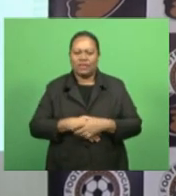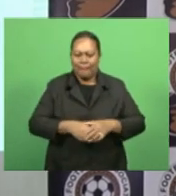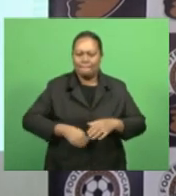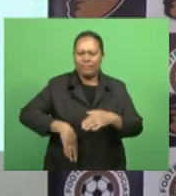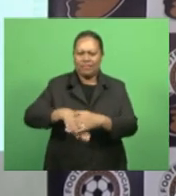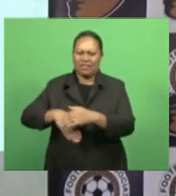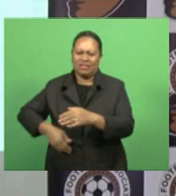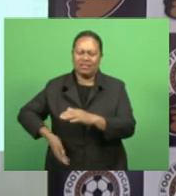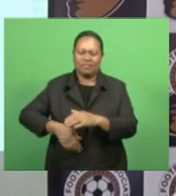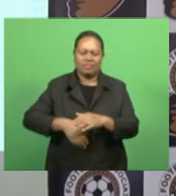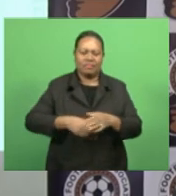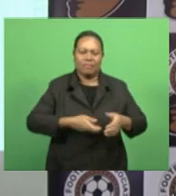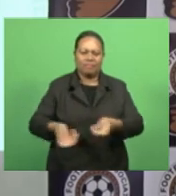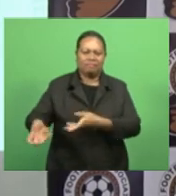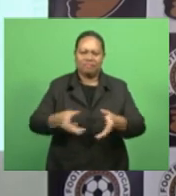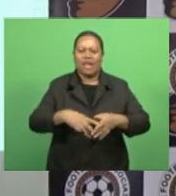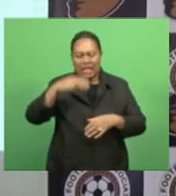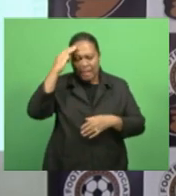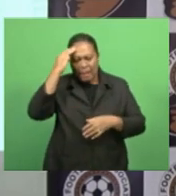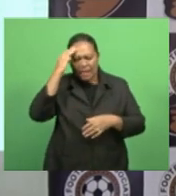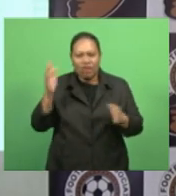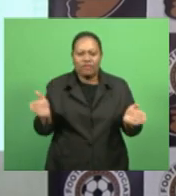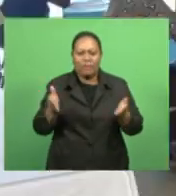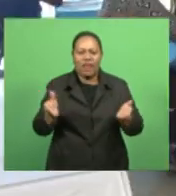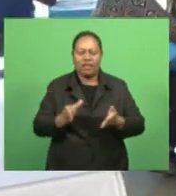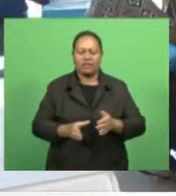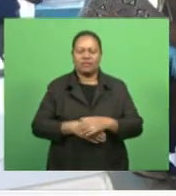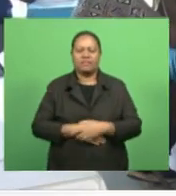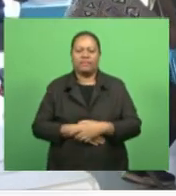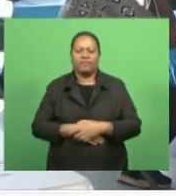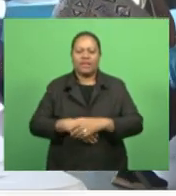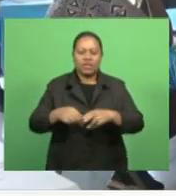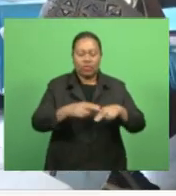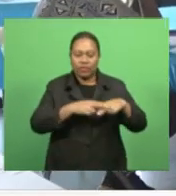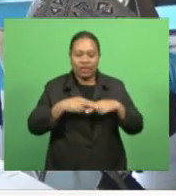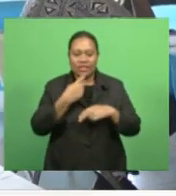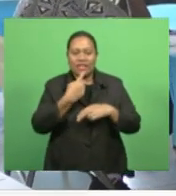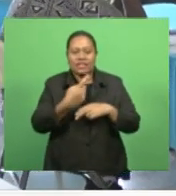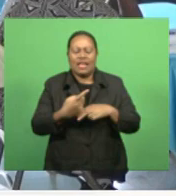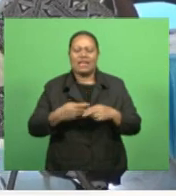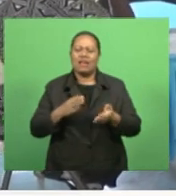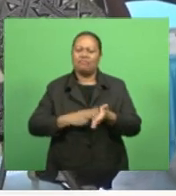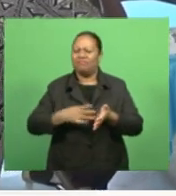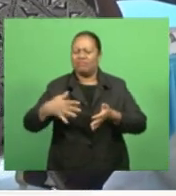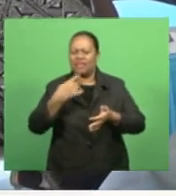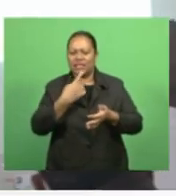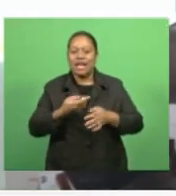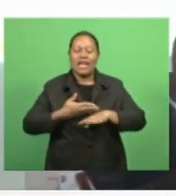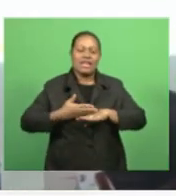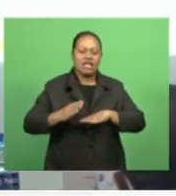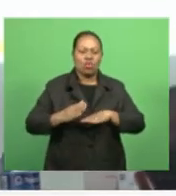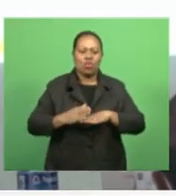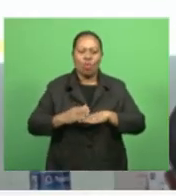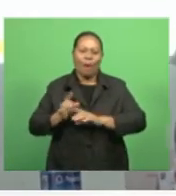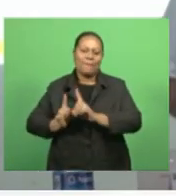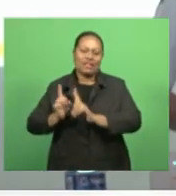about the mentality of players here in Fiji. Fiji FA Chief Executive Mohammed Yusuf says the new mentor has come